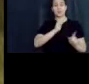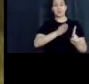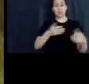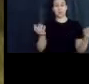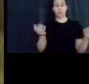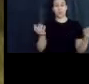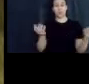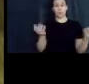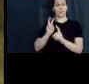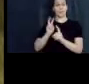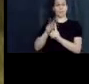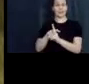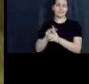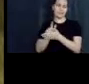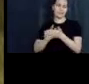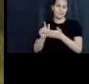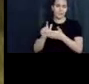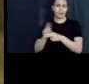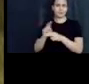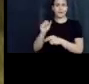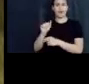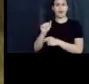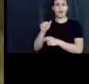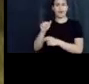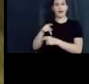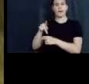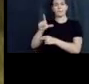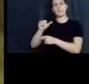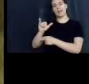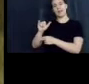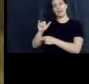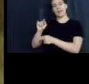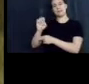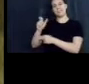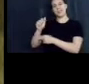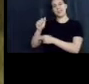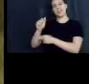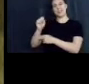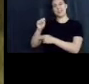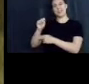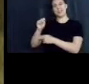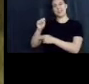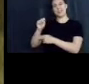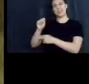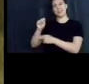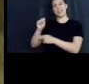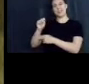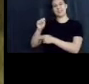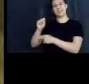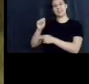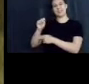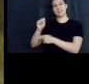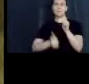and colleges in Texas post their applications for you to submit them. For our freshman students, those are going to be your